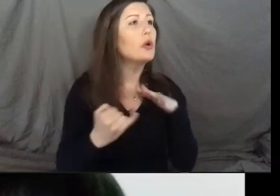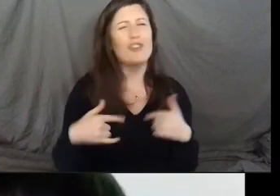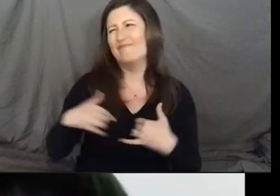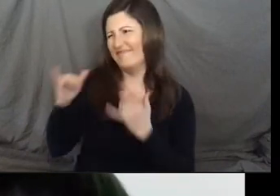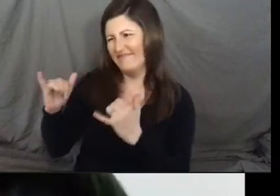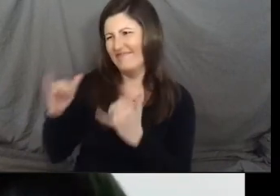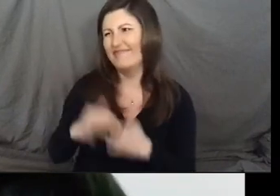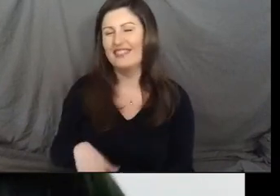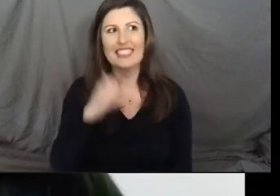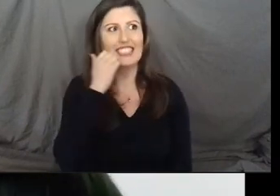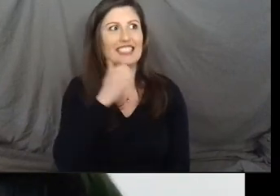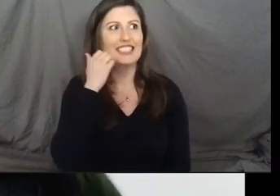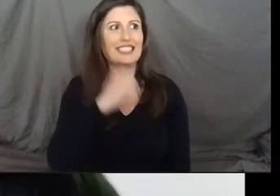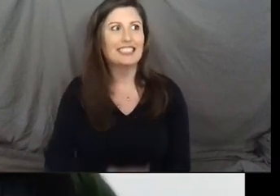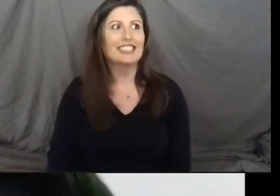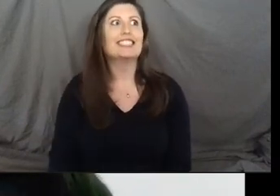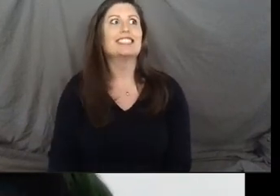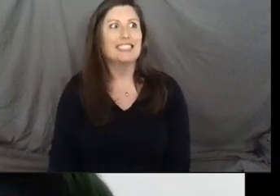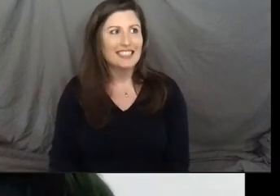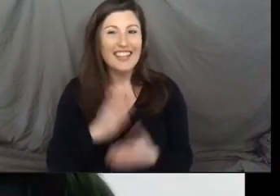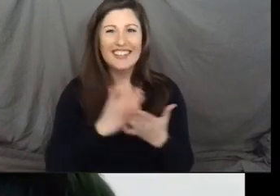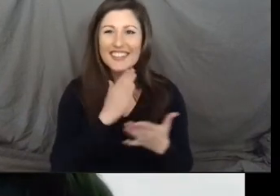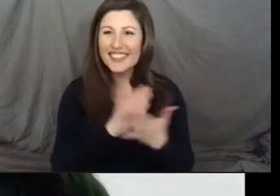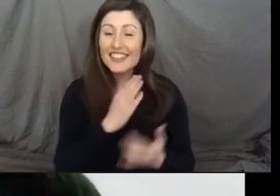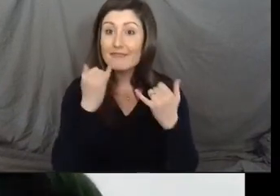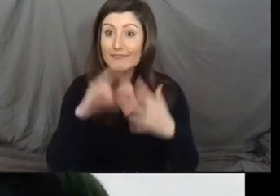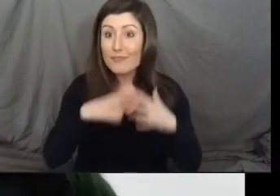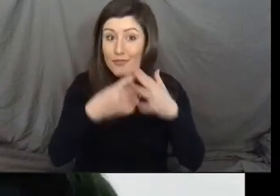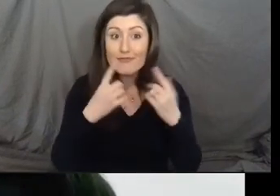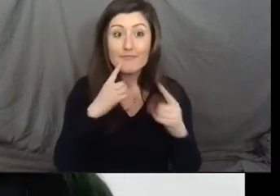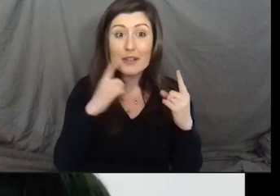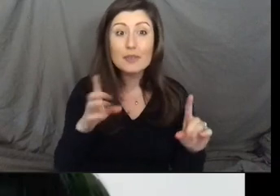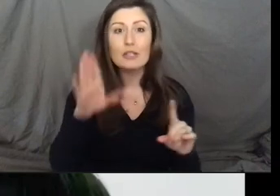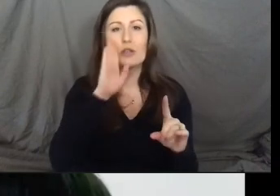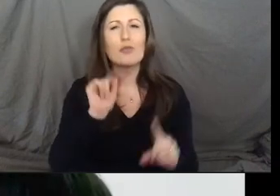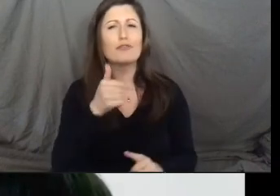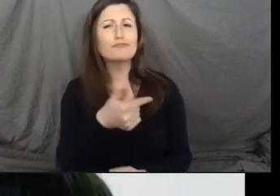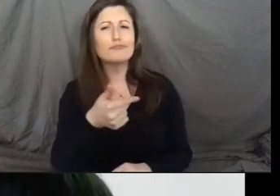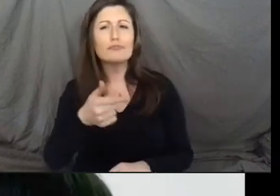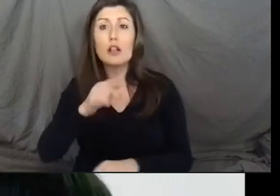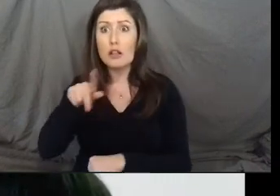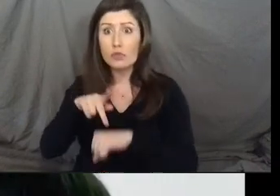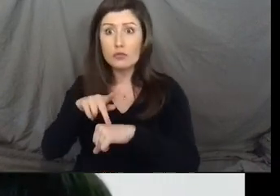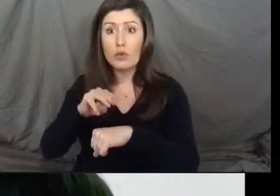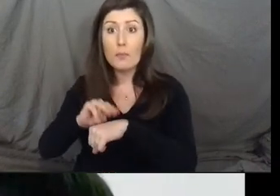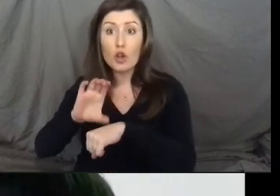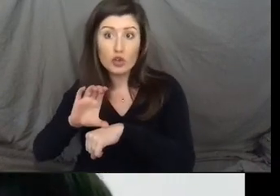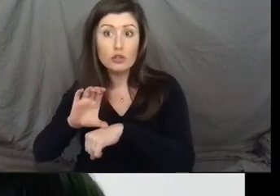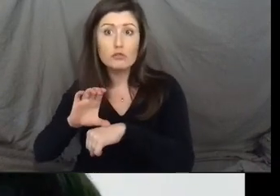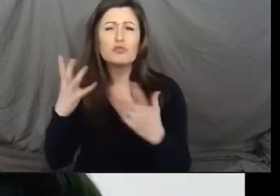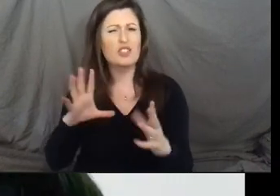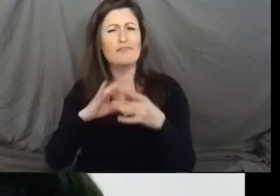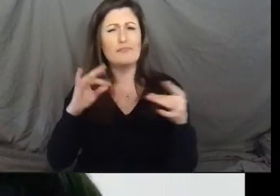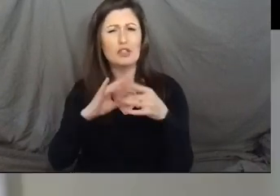too. Every day. All right. To start off the broadcast, we are going to go to our principal, Mr. McColgan, with a message for